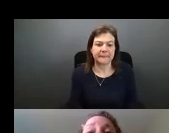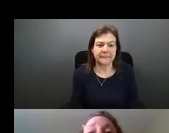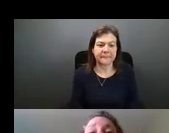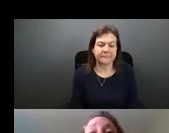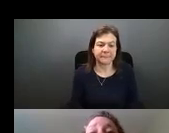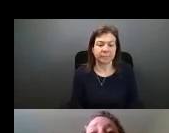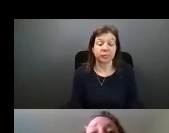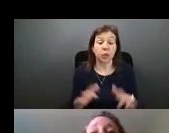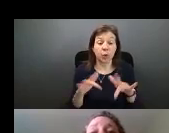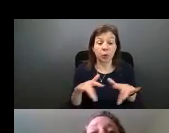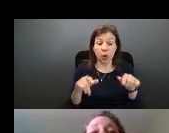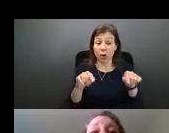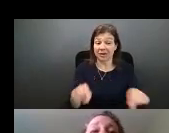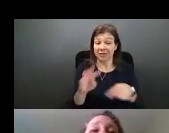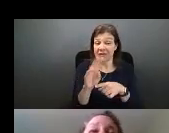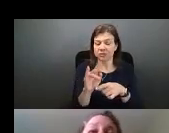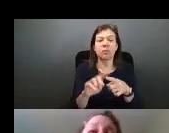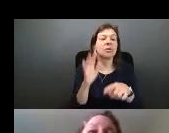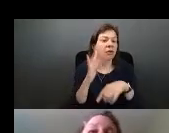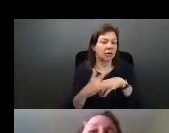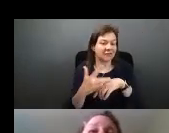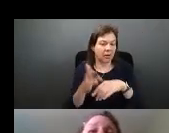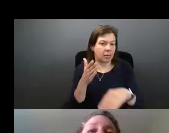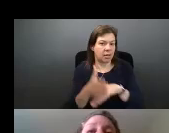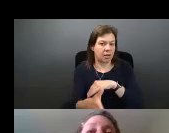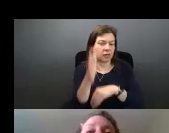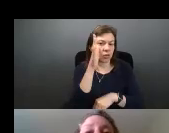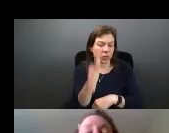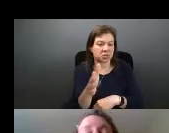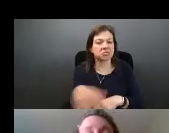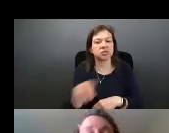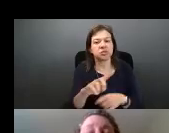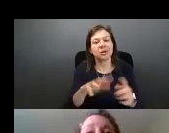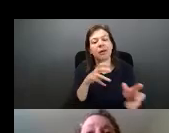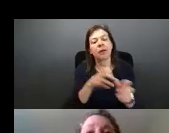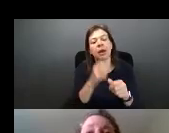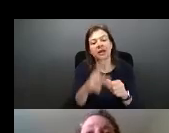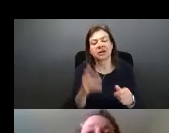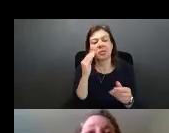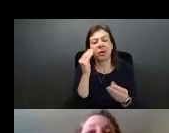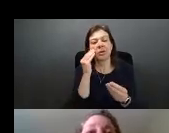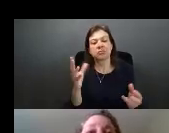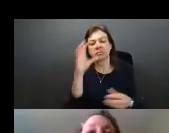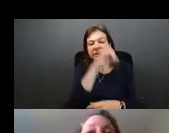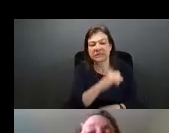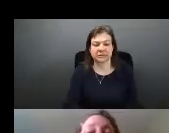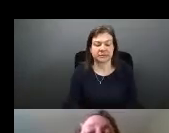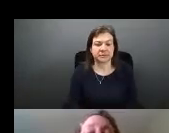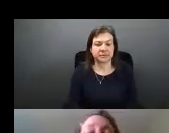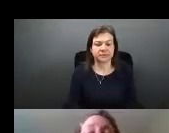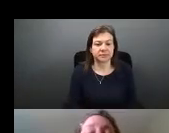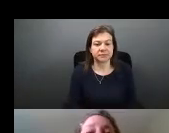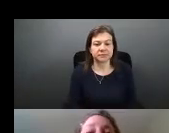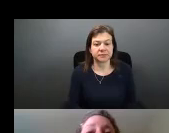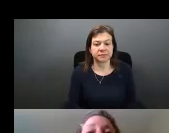A recording of the webinar will be available afterwards, so you can catch up on any parts you miss.